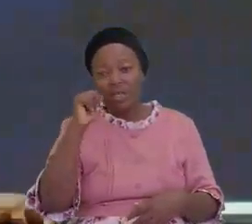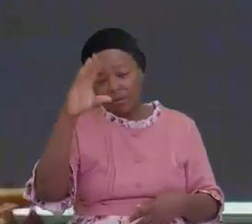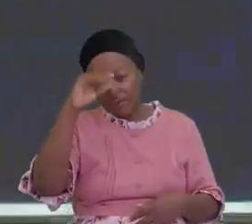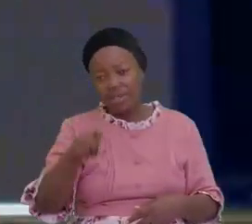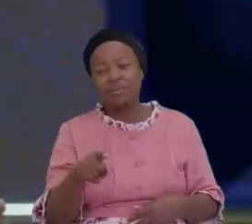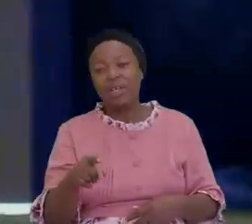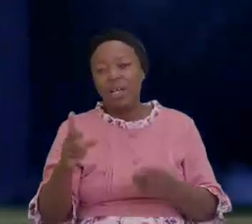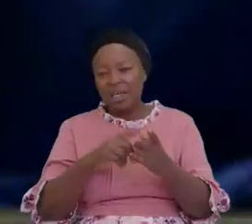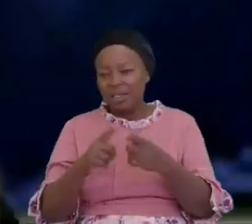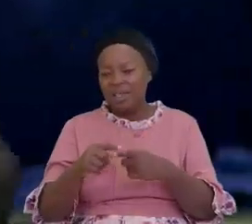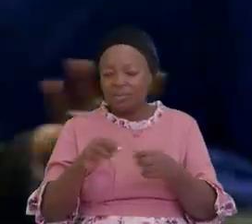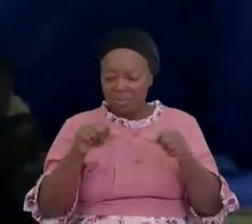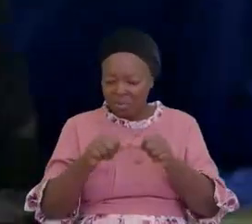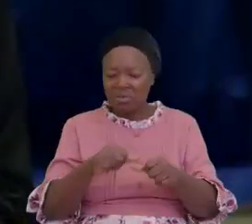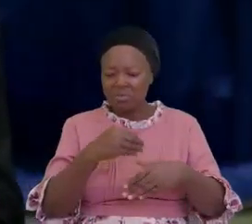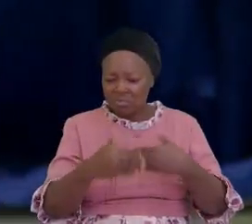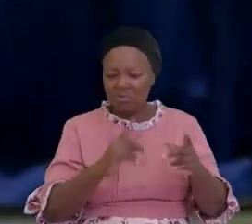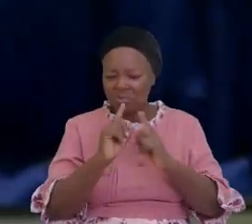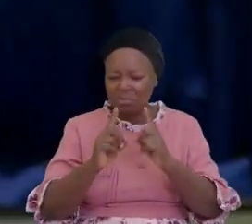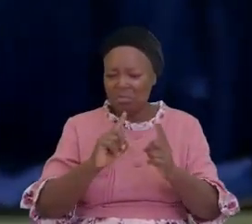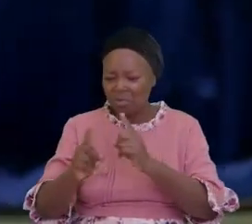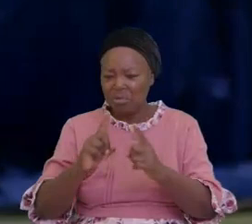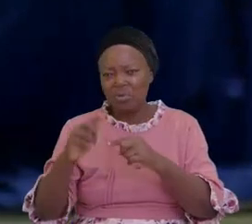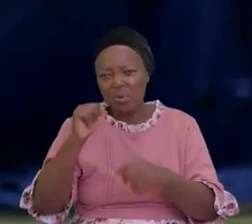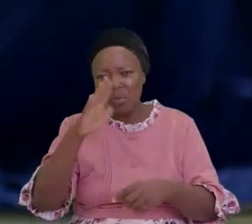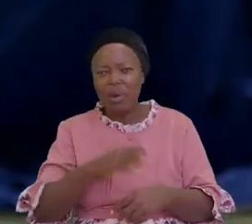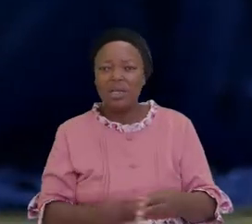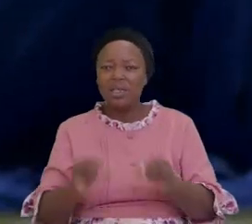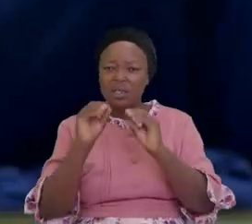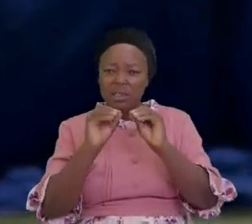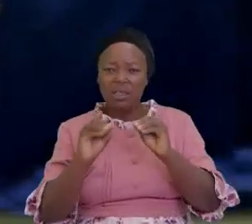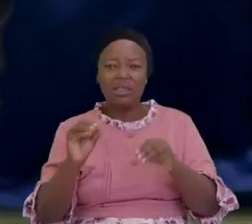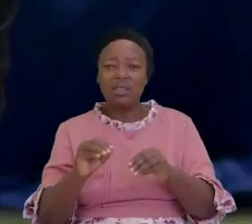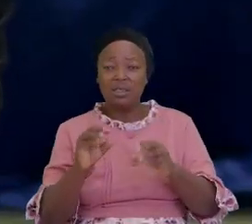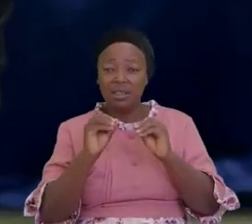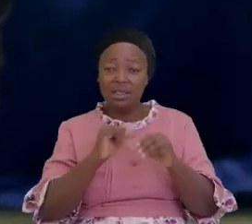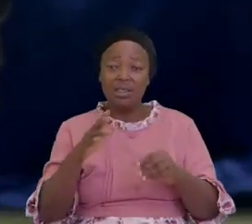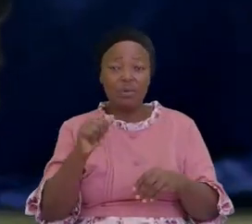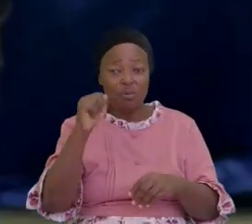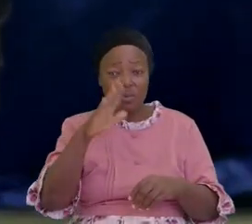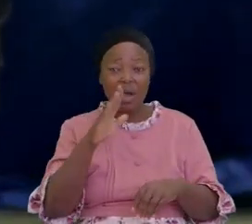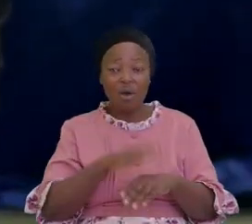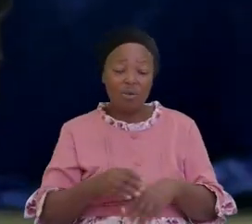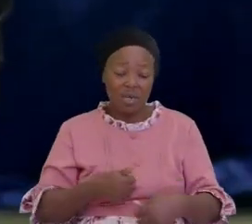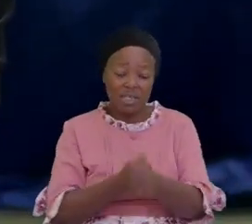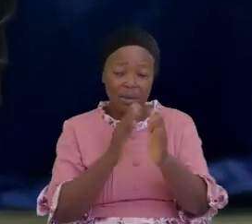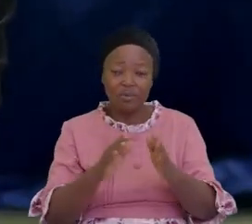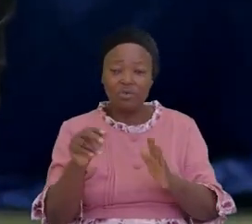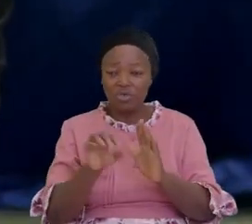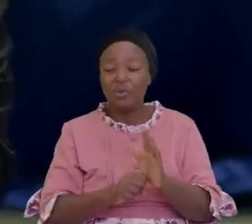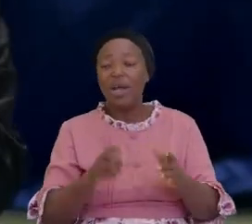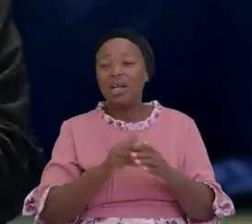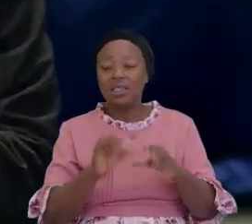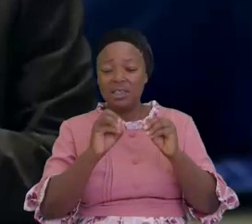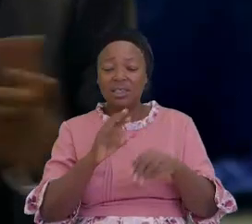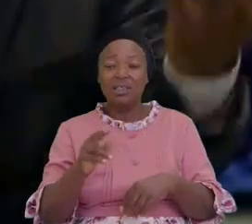woman, teaching her on discipleship, teaching her on how to follow the